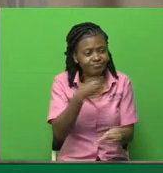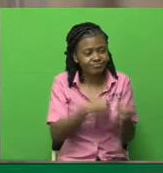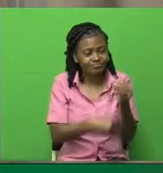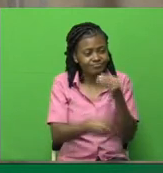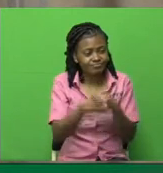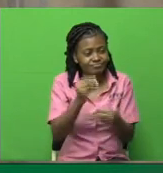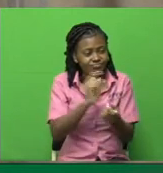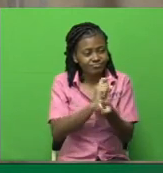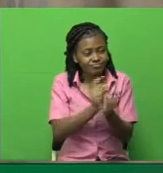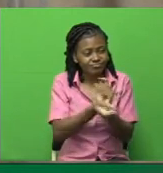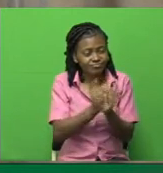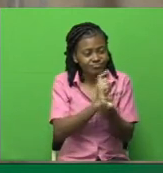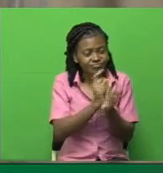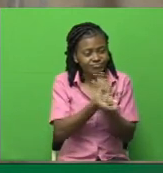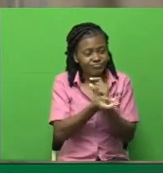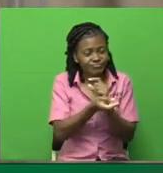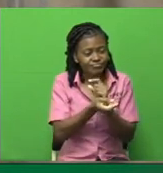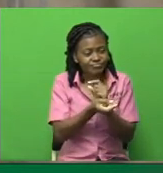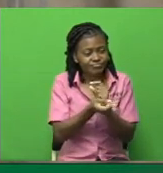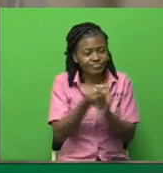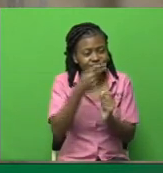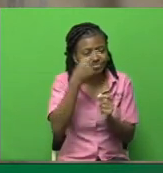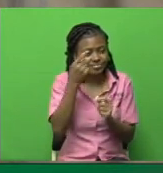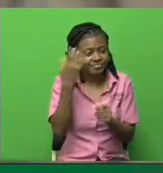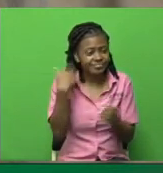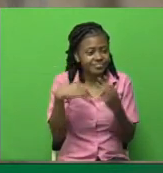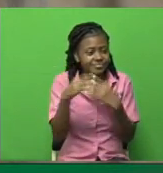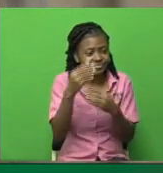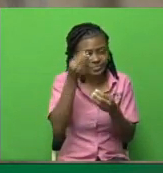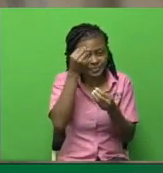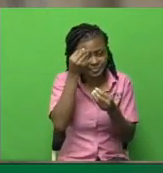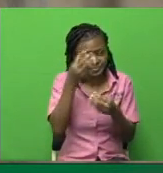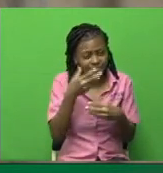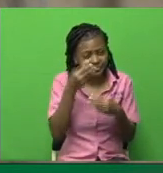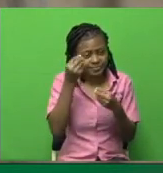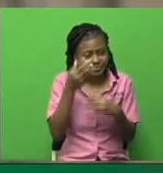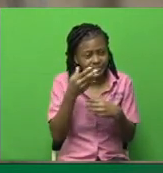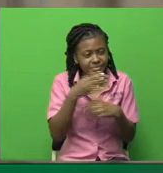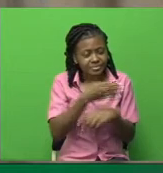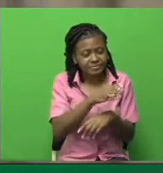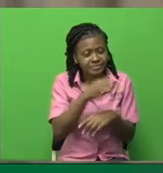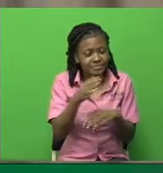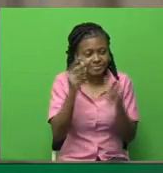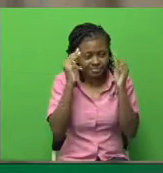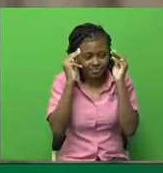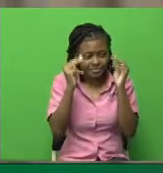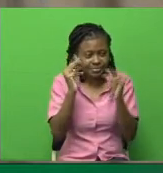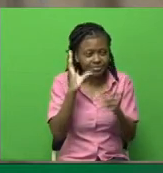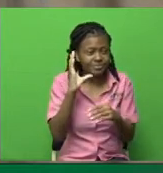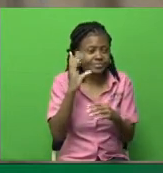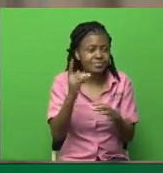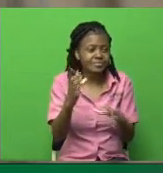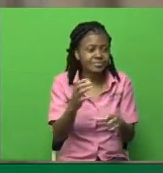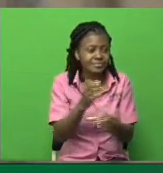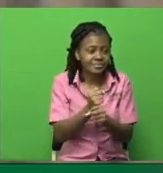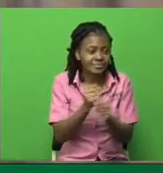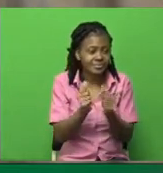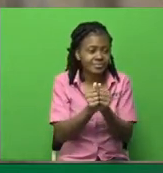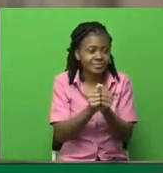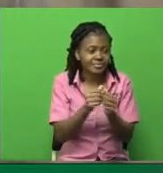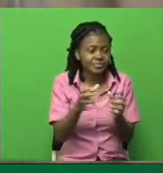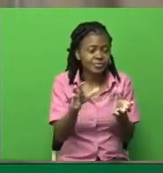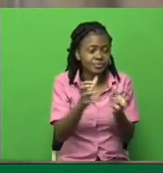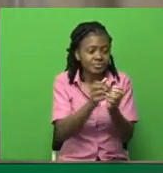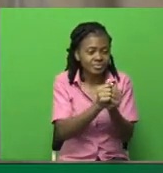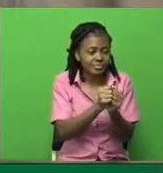told that several Ministries were being condensed and that they were closing down the ministry of water resources and